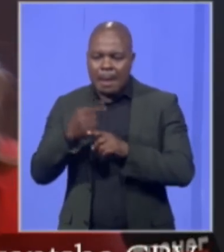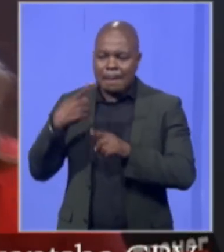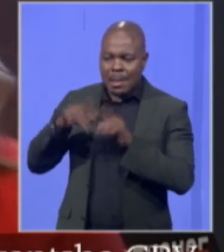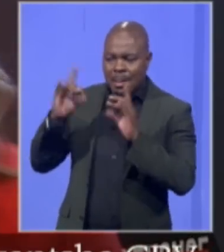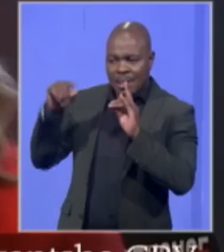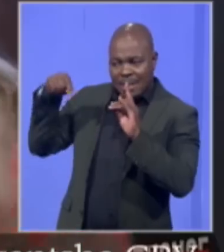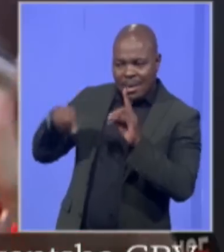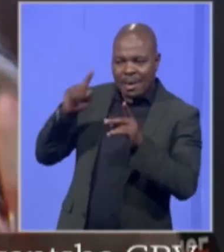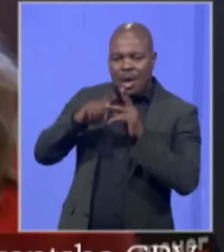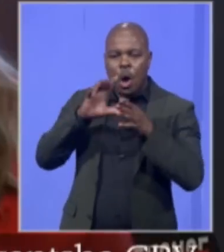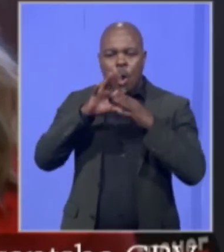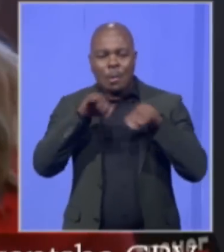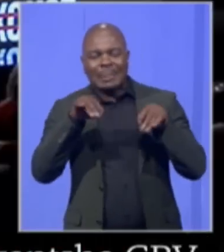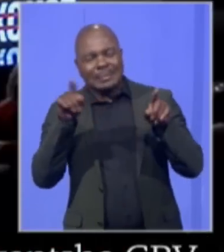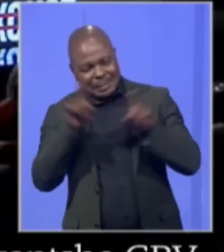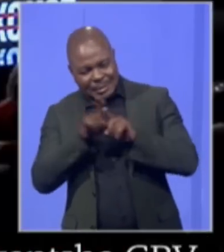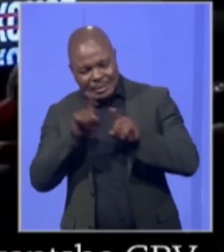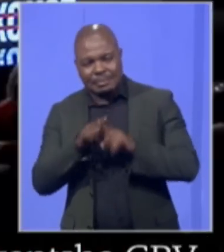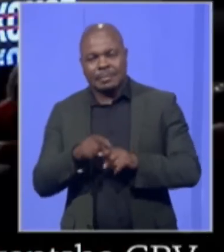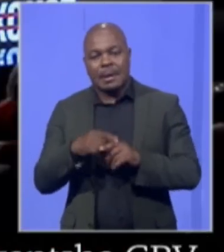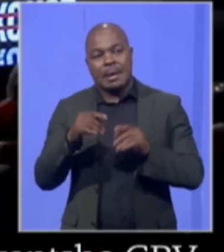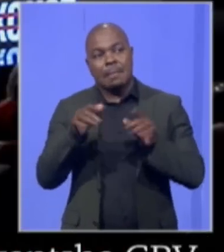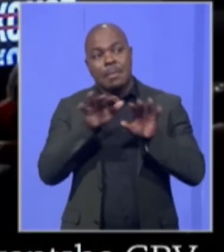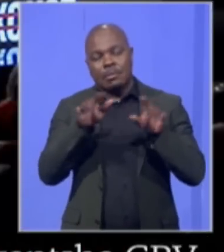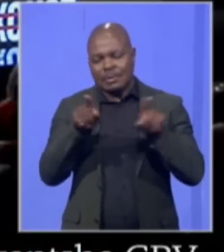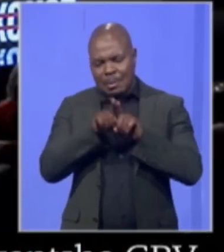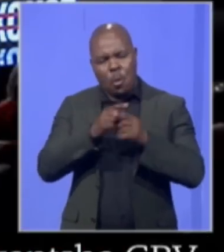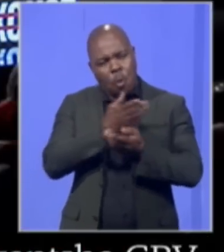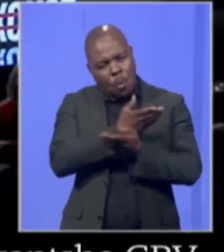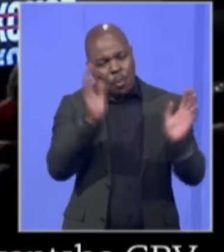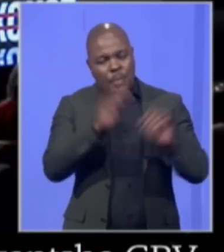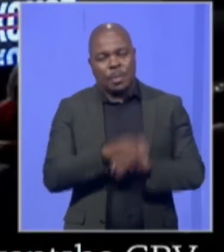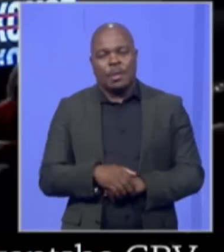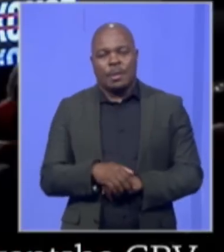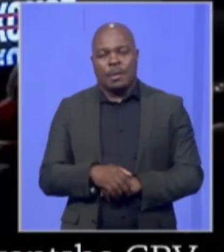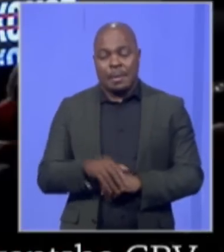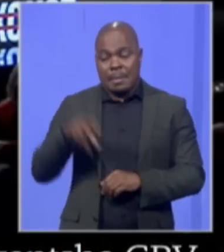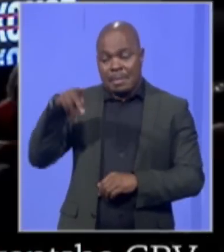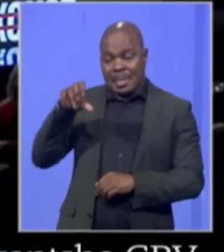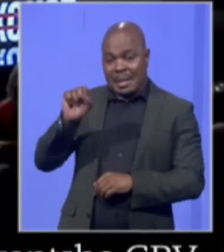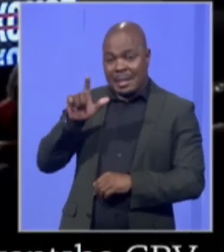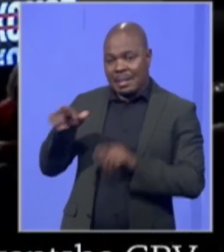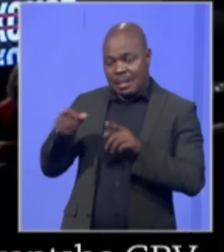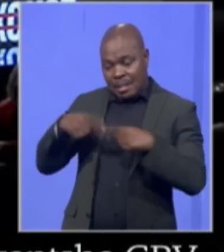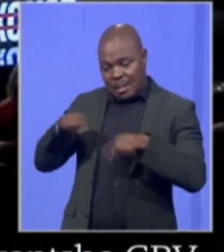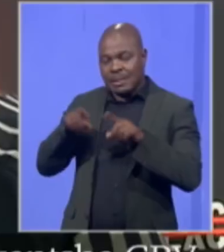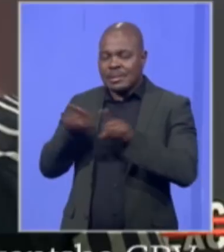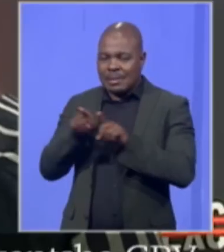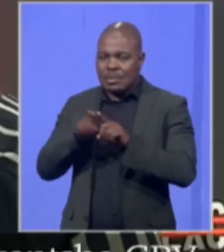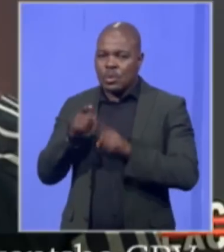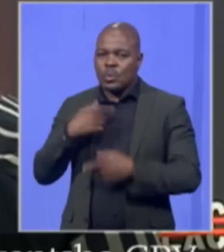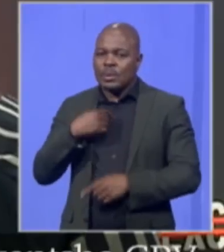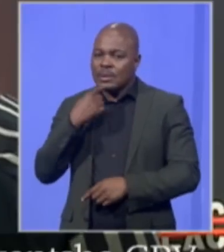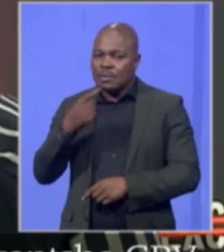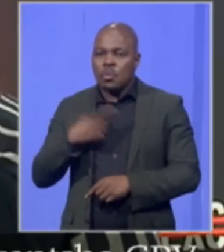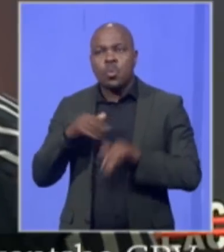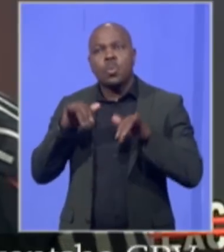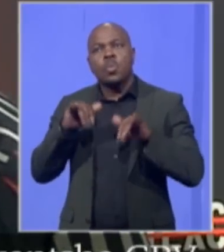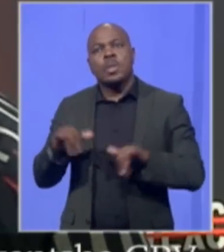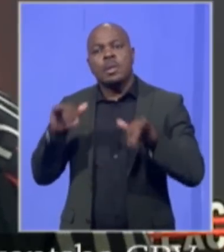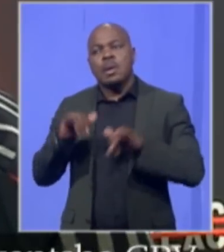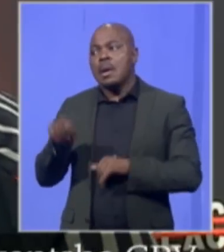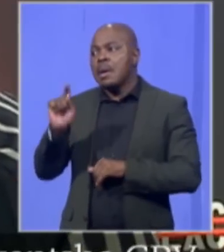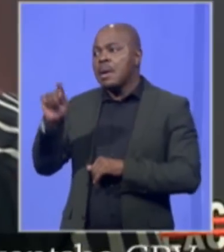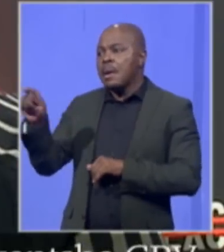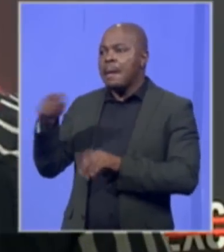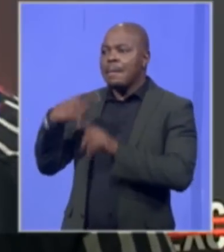field, and equipping the fans. In this program with the PSL, we said we would not want to wait for the